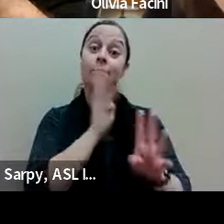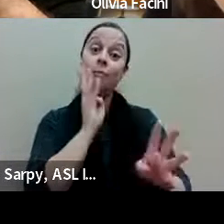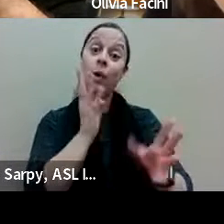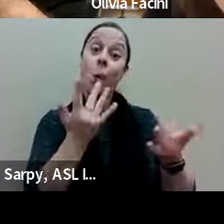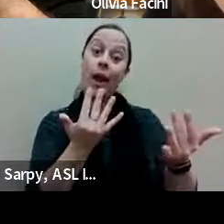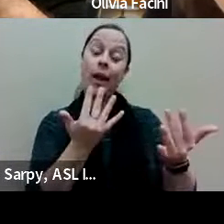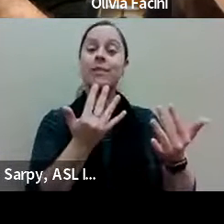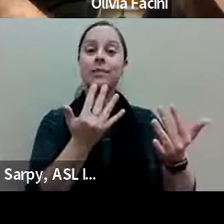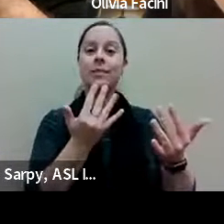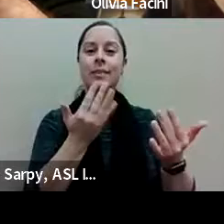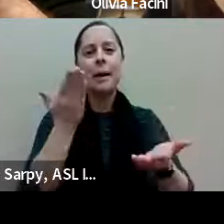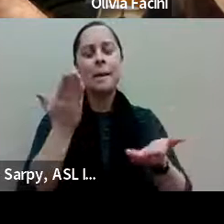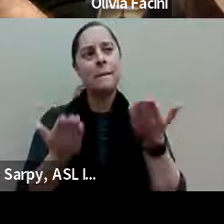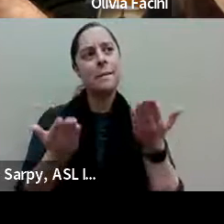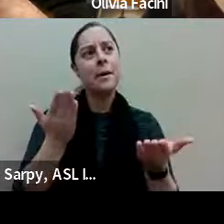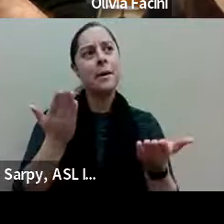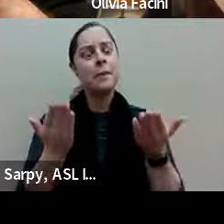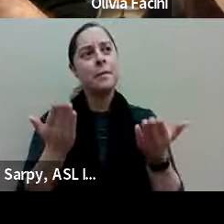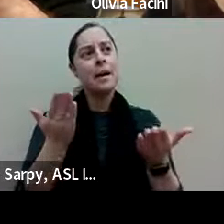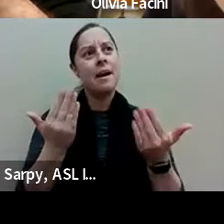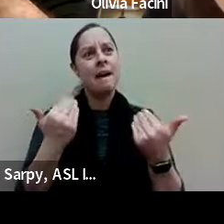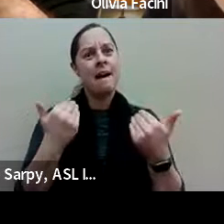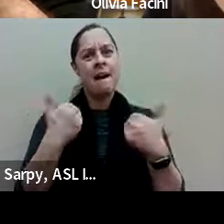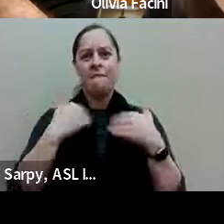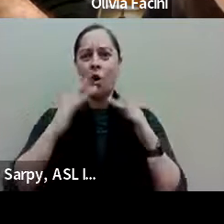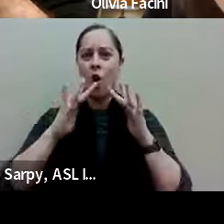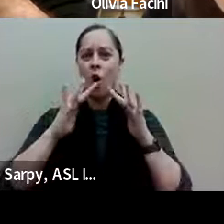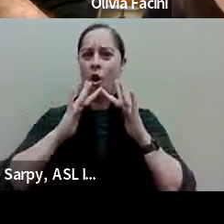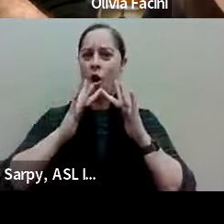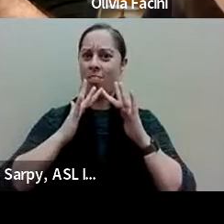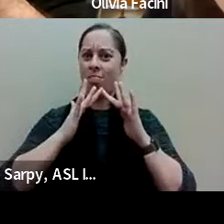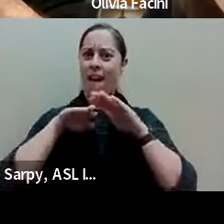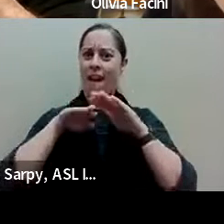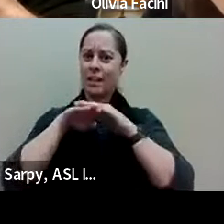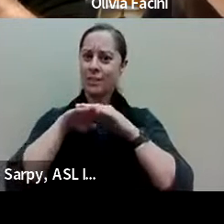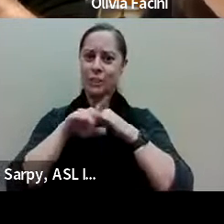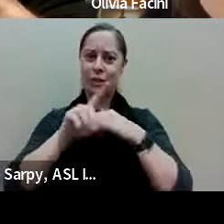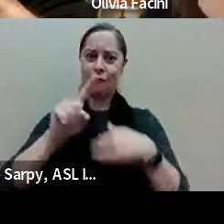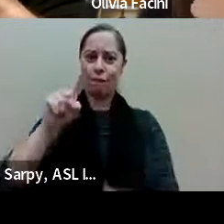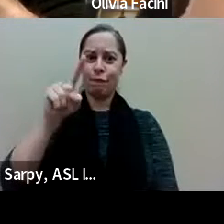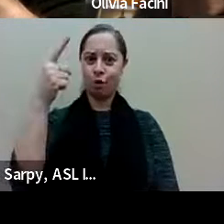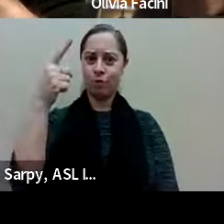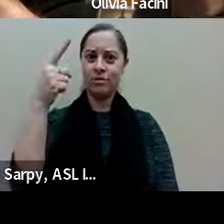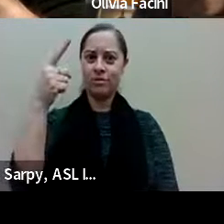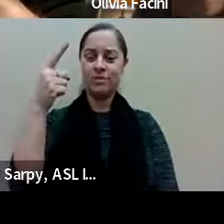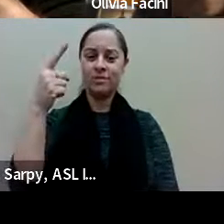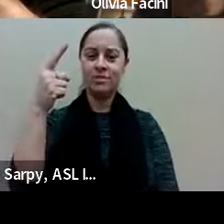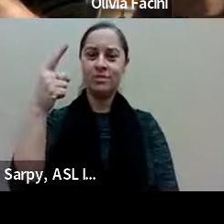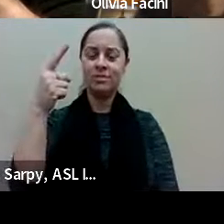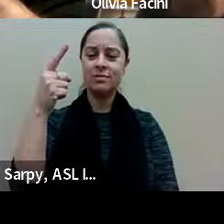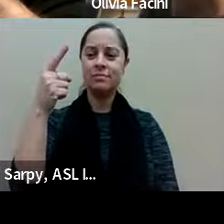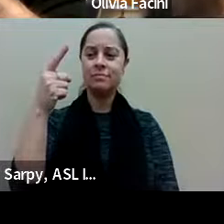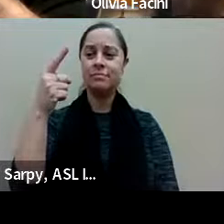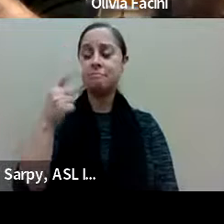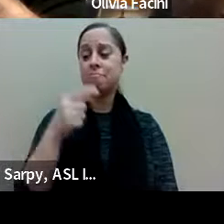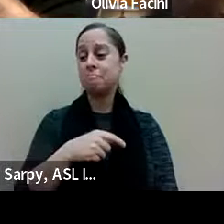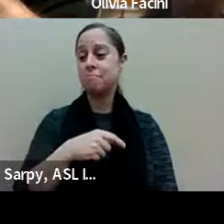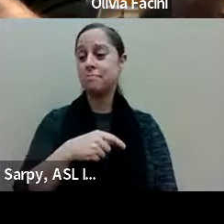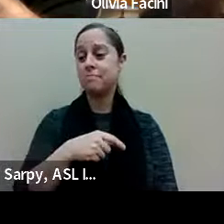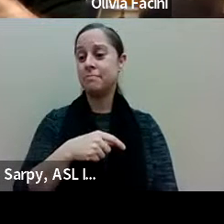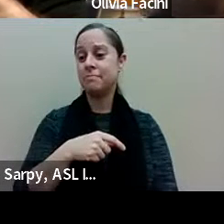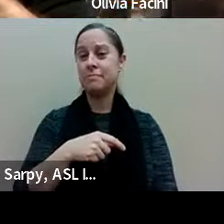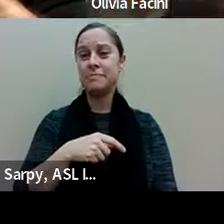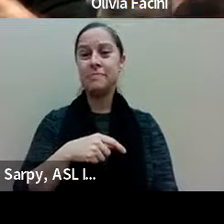Maybe just having that access online first. A great description about what